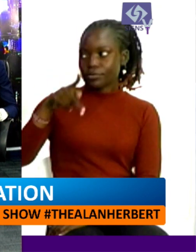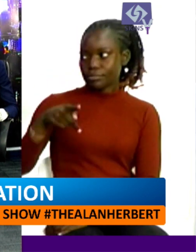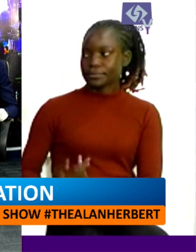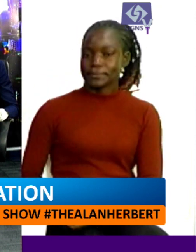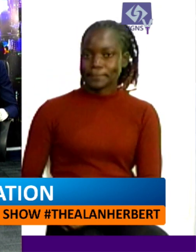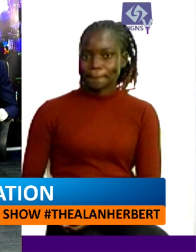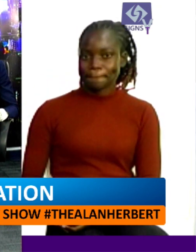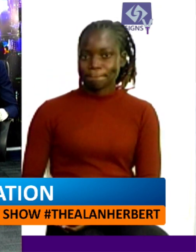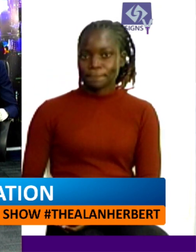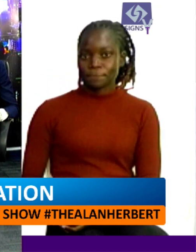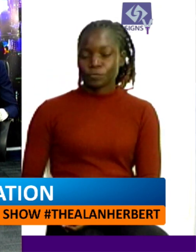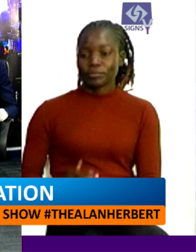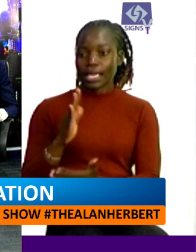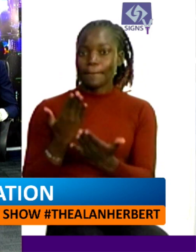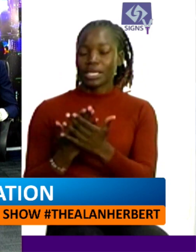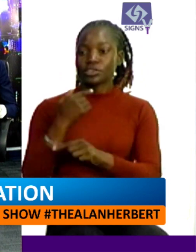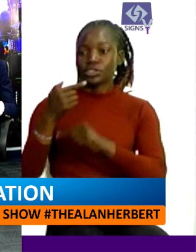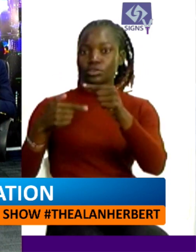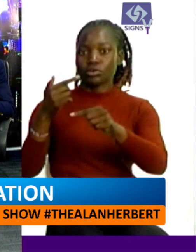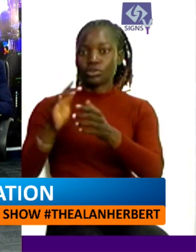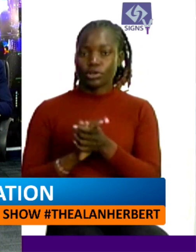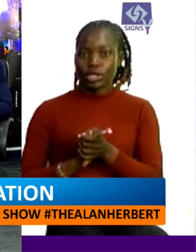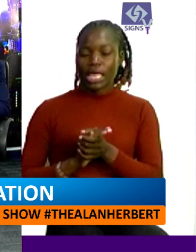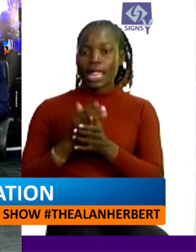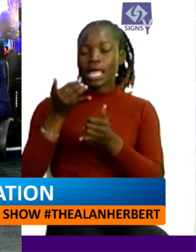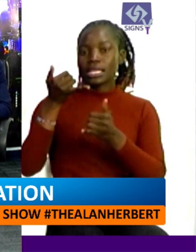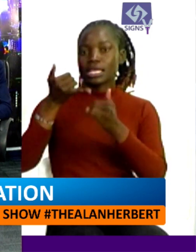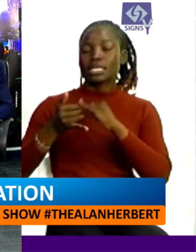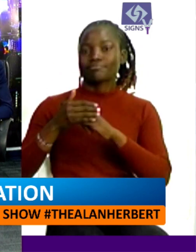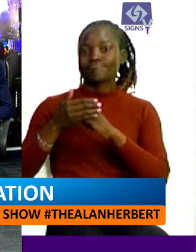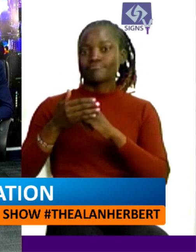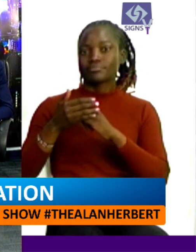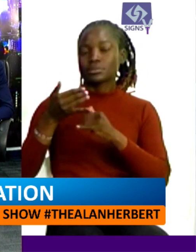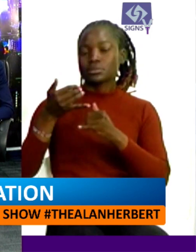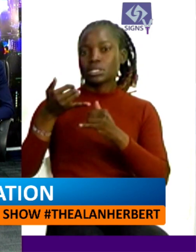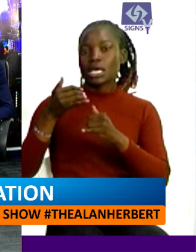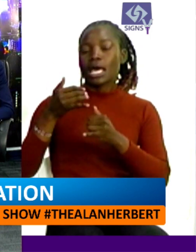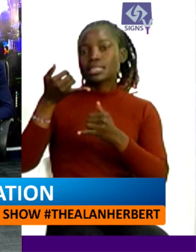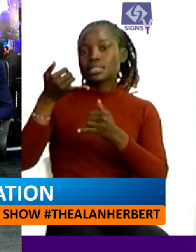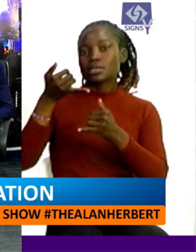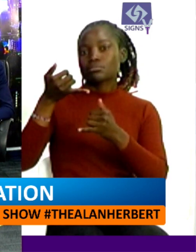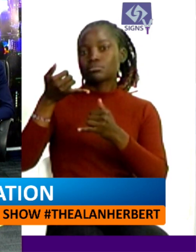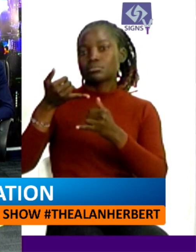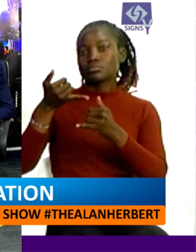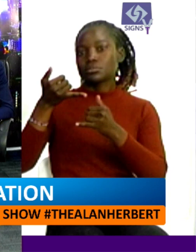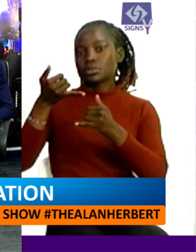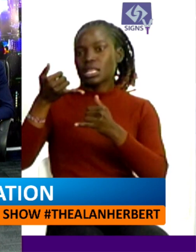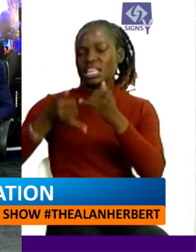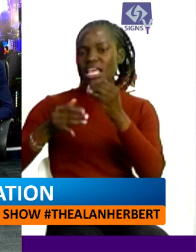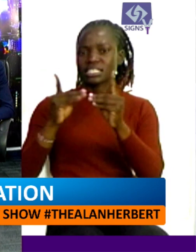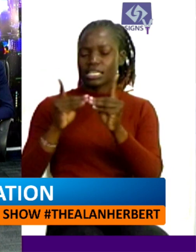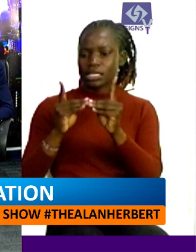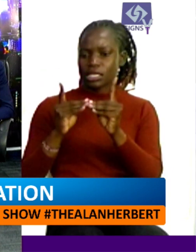Okay, the application is still ongoing and the deadline is in May 15th of next month, I believe. May